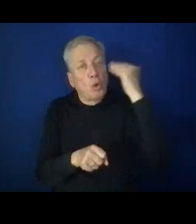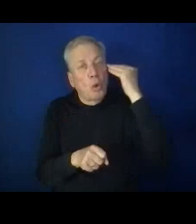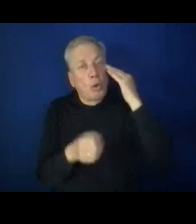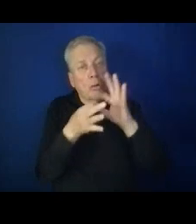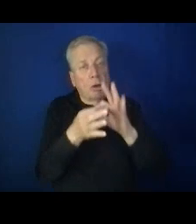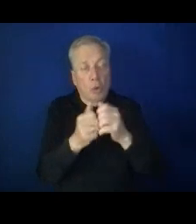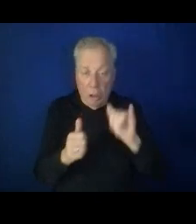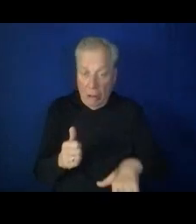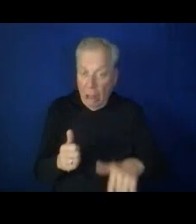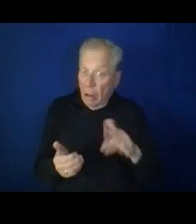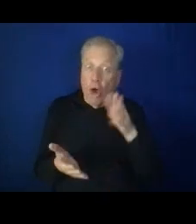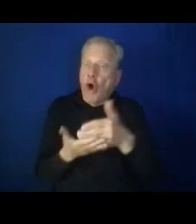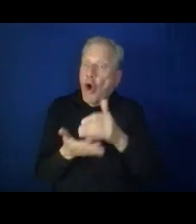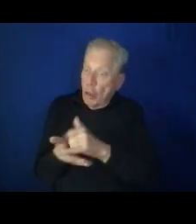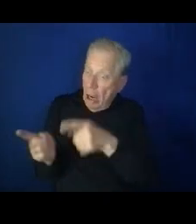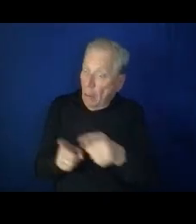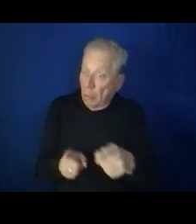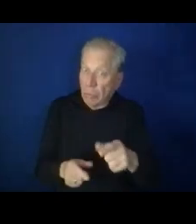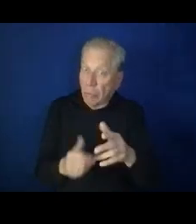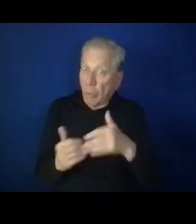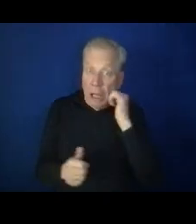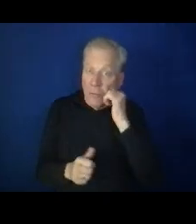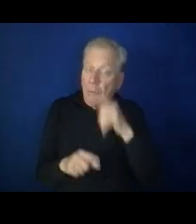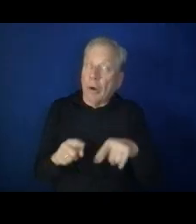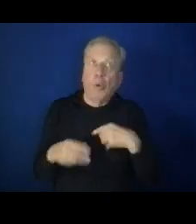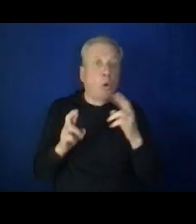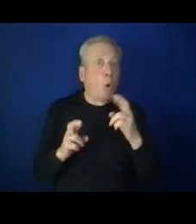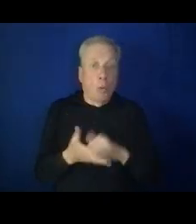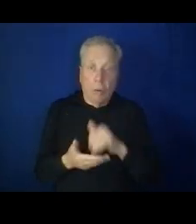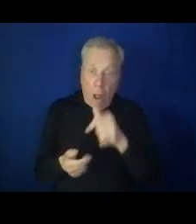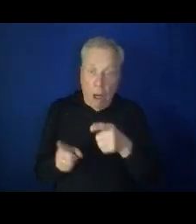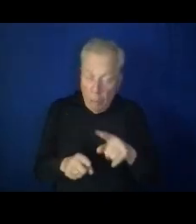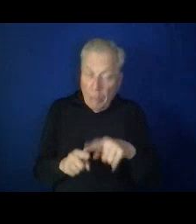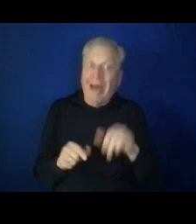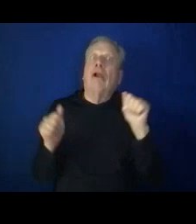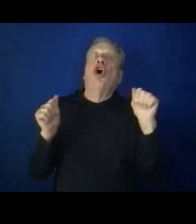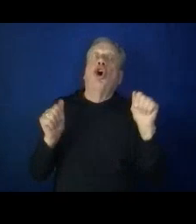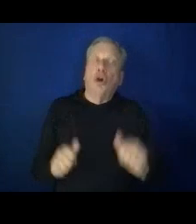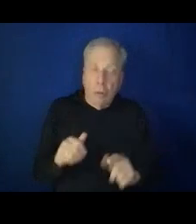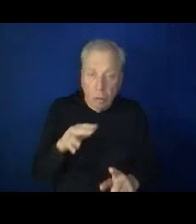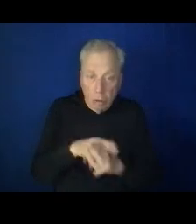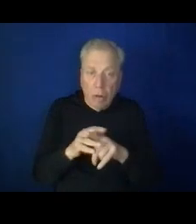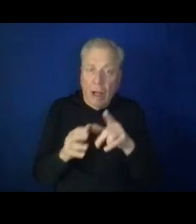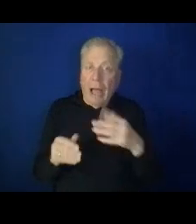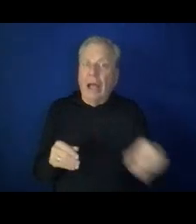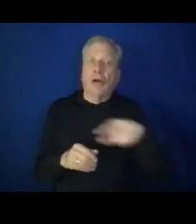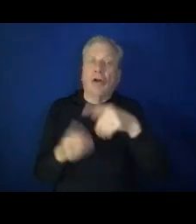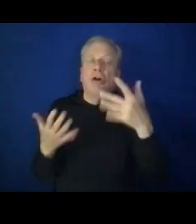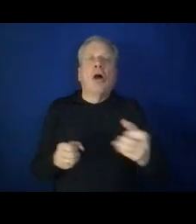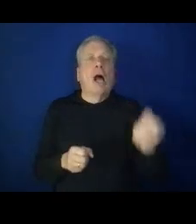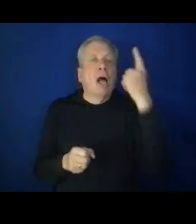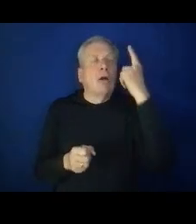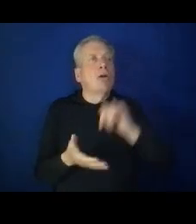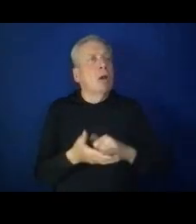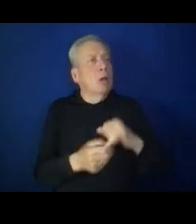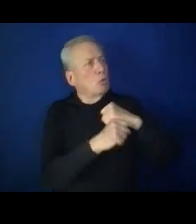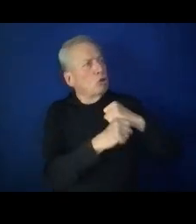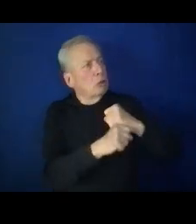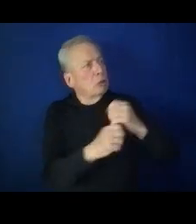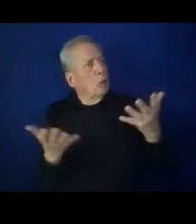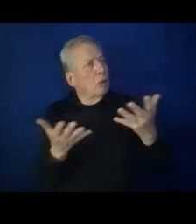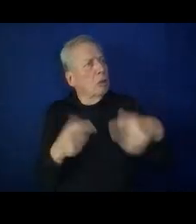day. We hope they don't occur. But as they could occur, understand that the work that your resource and visitor protection rangers are doing